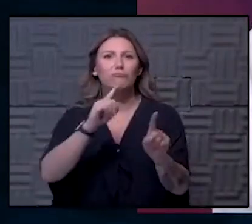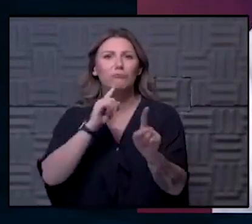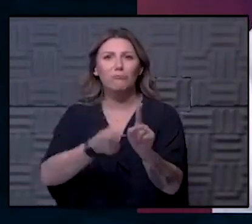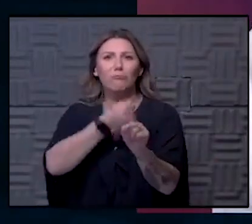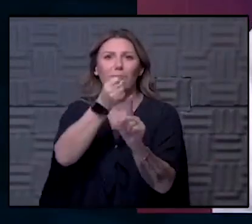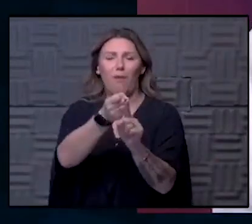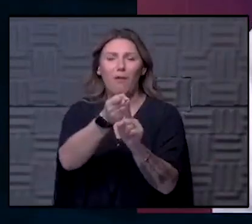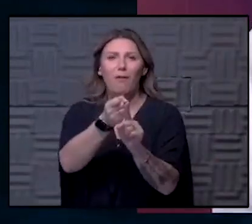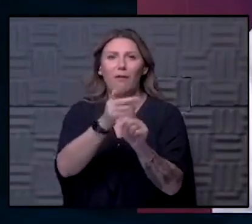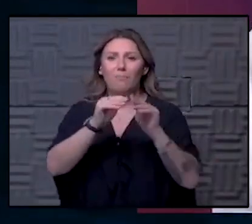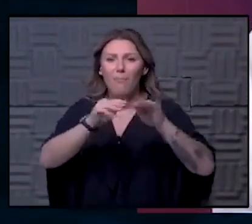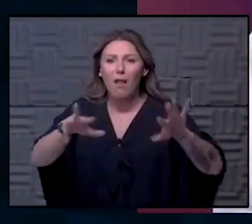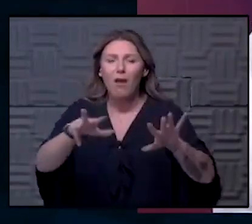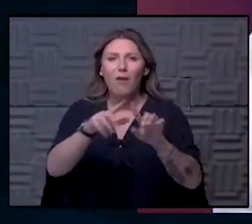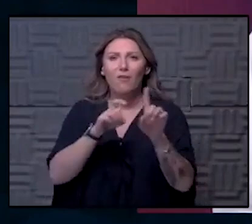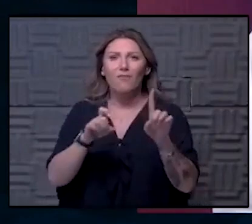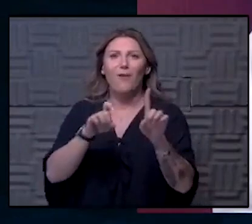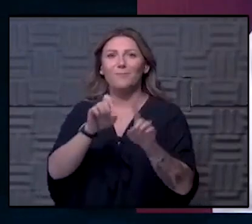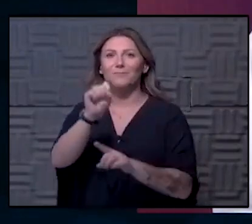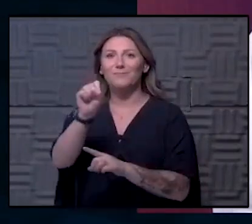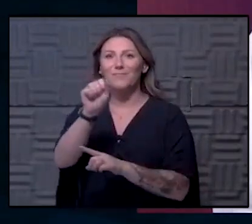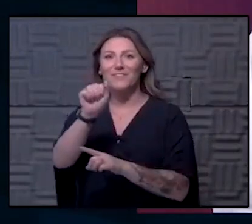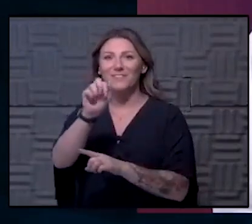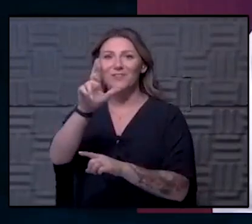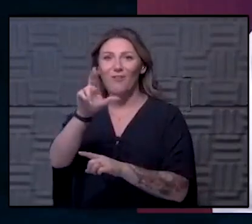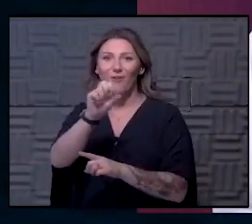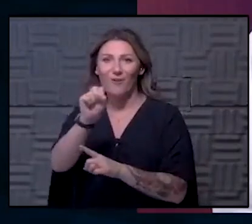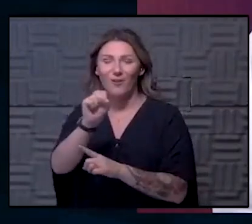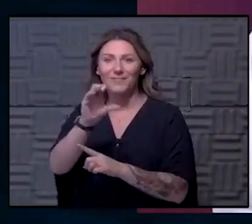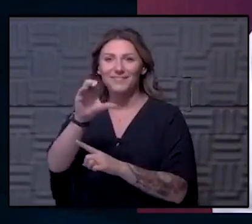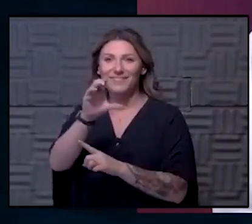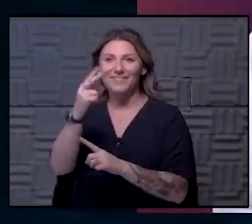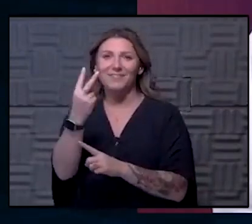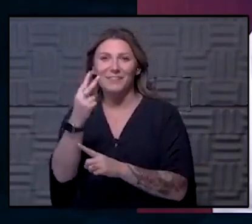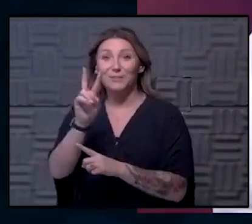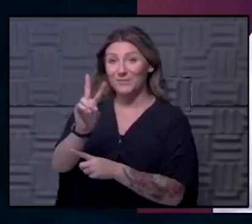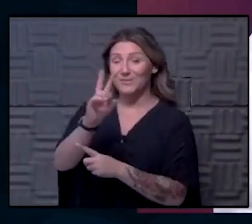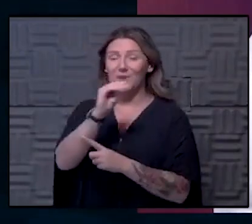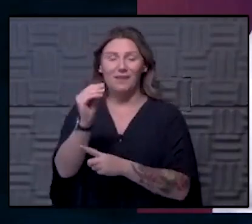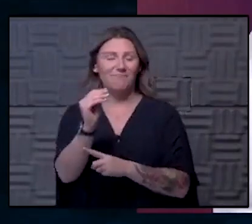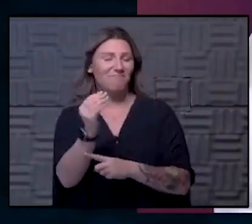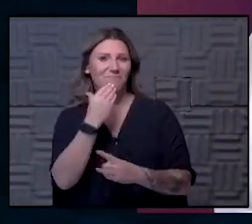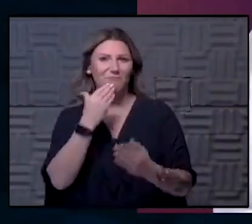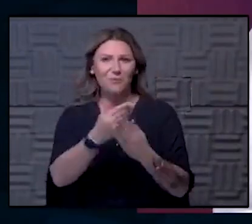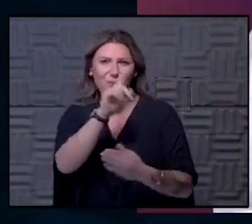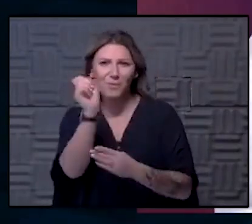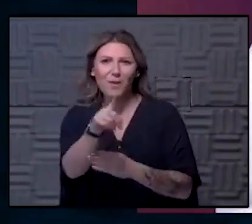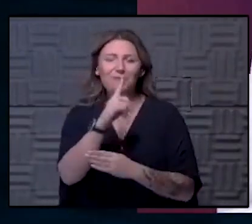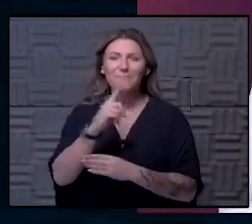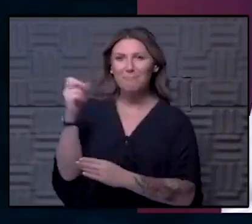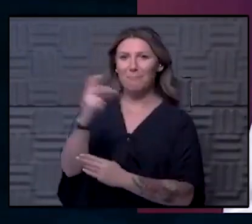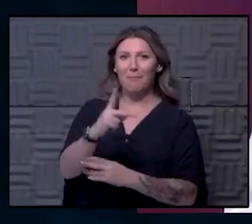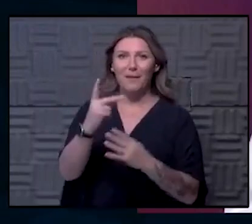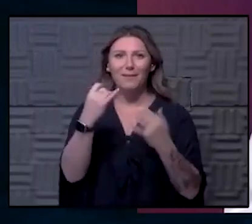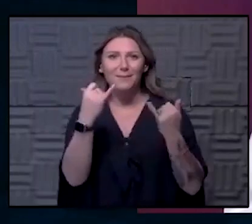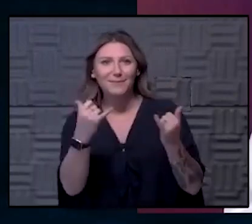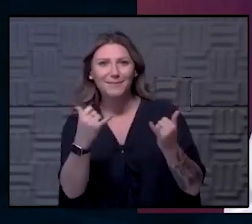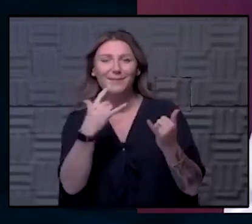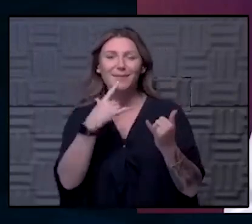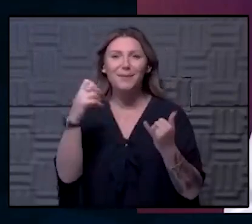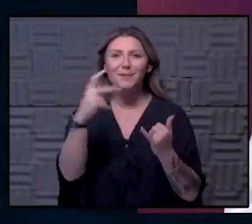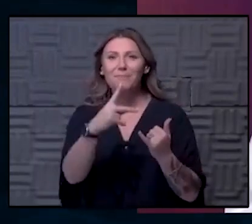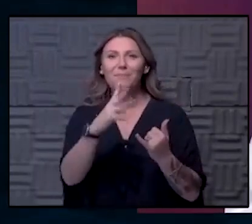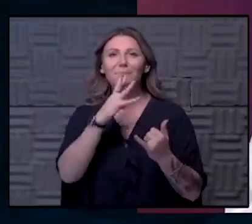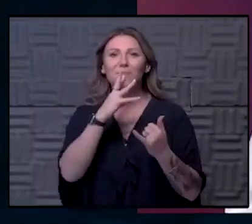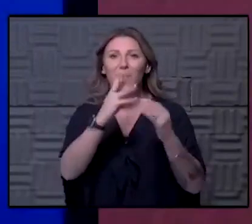by SARS-CoV-2. That was a great conversation. There are a lot more questions than we could answer. So we're going to go back with her today. She's back to talk